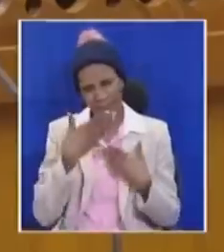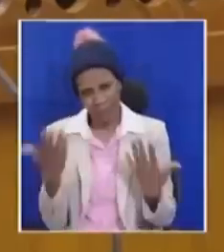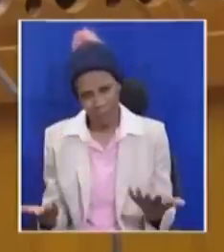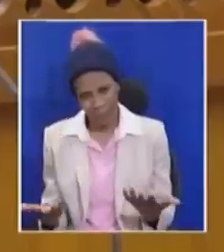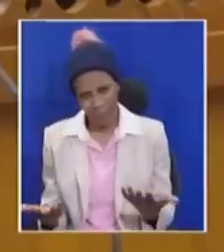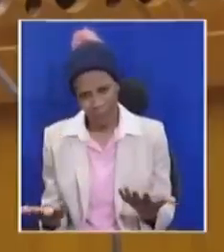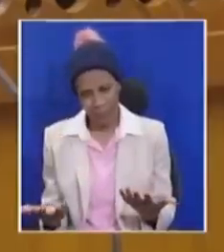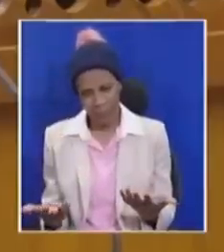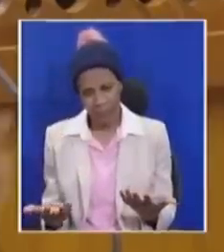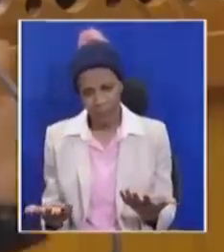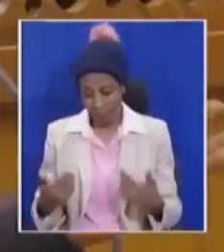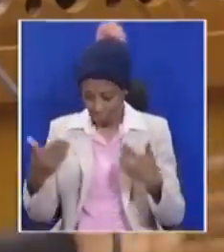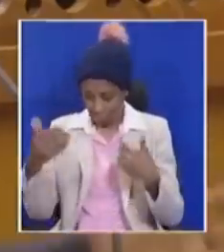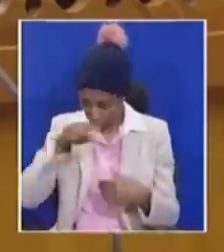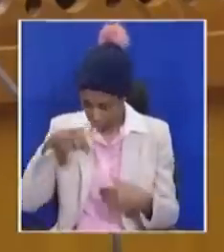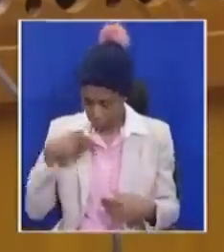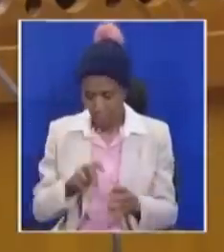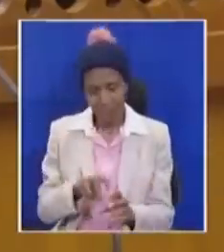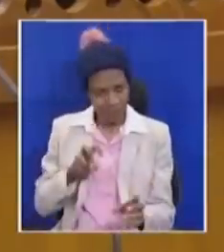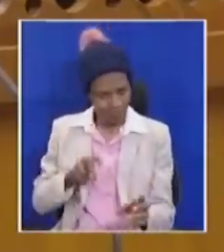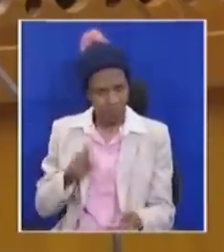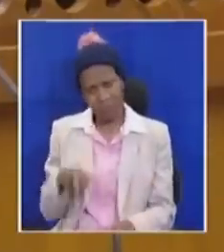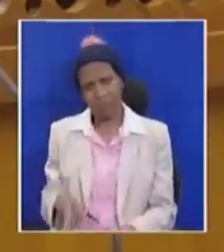our leadership, we must step aside.